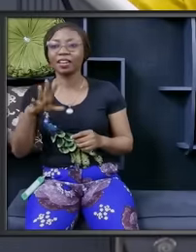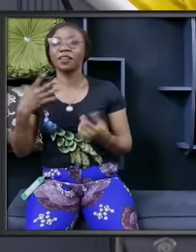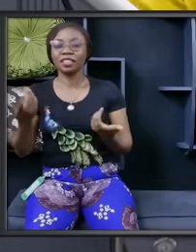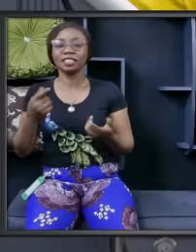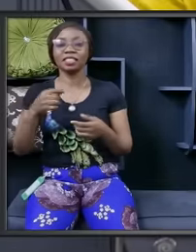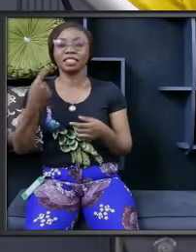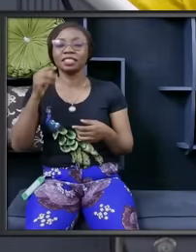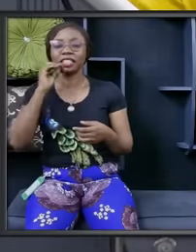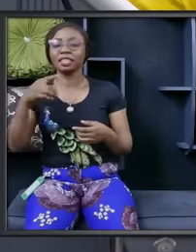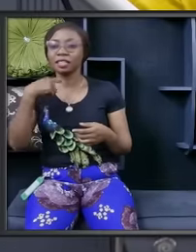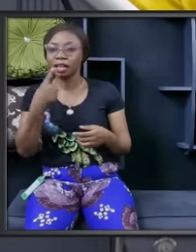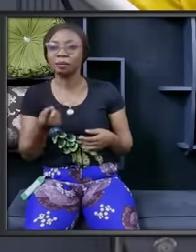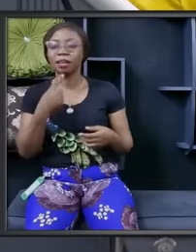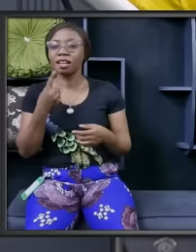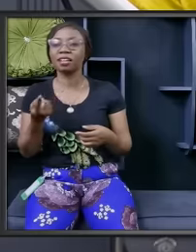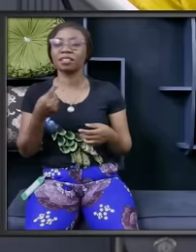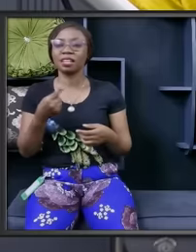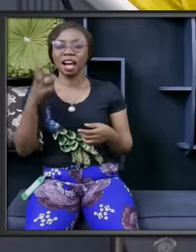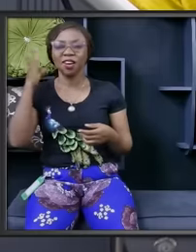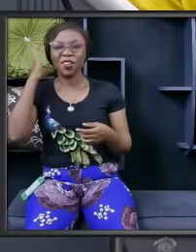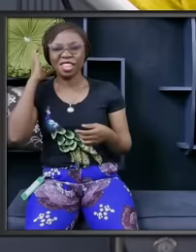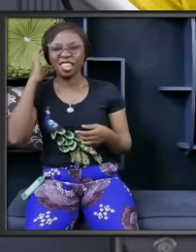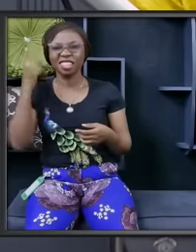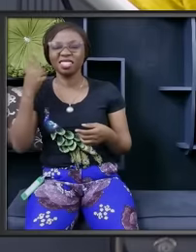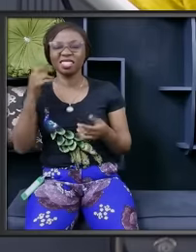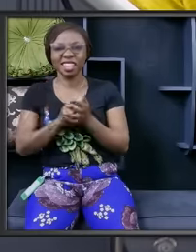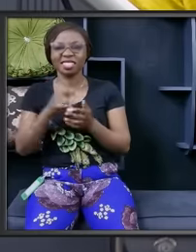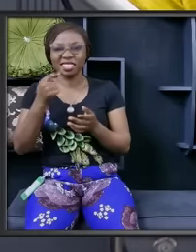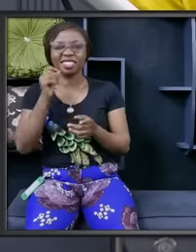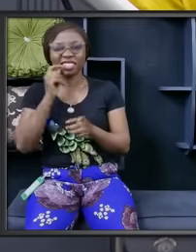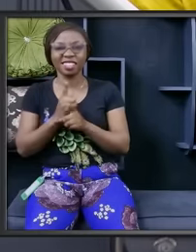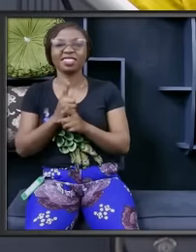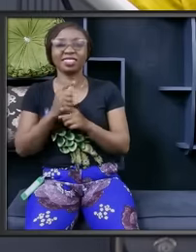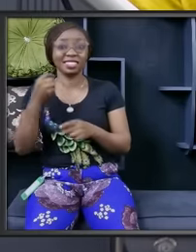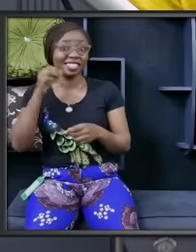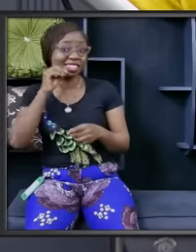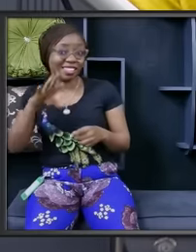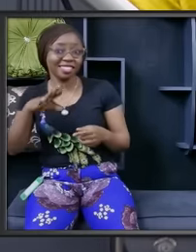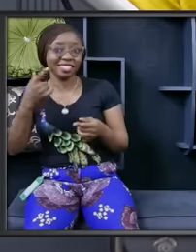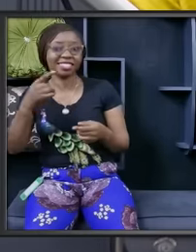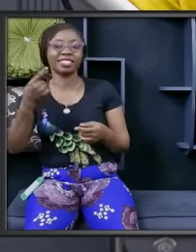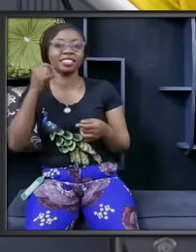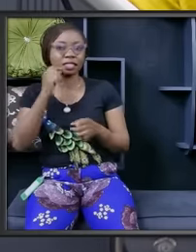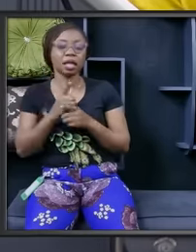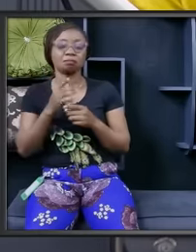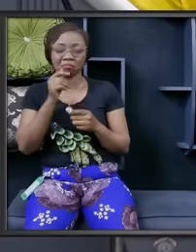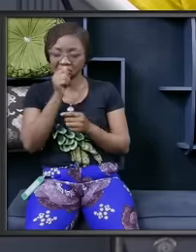her, say, no, I know they hear, but I can't hear. Say the girl, now I can't keep quiet. In the